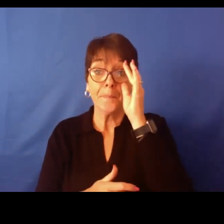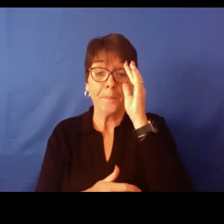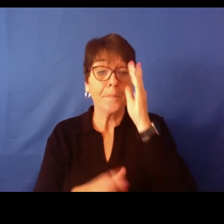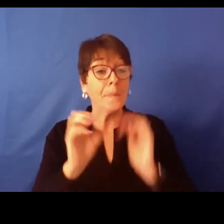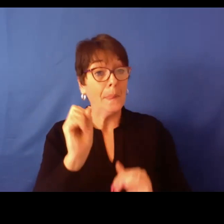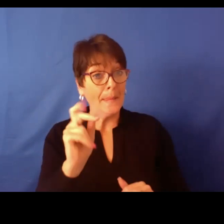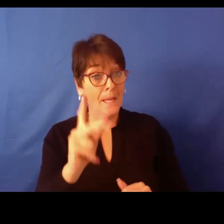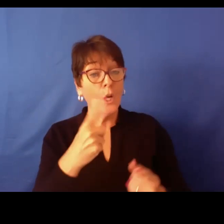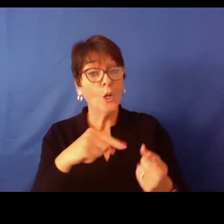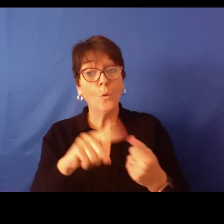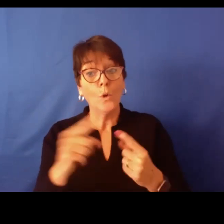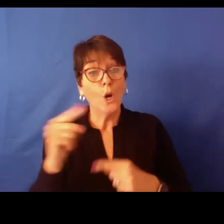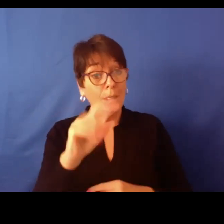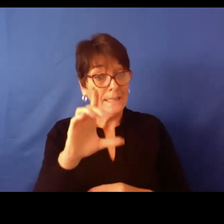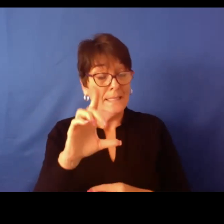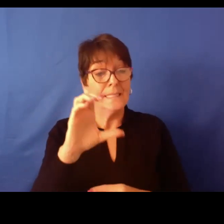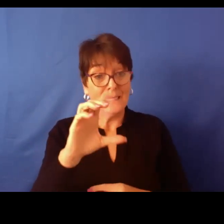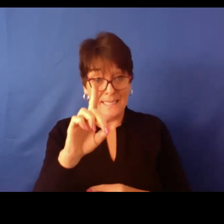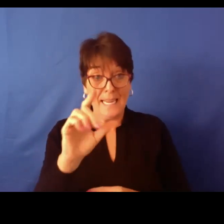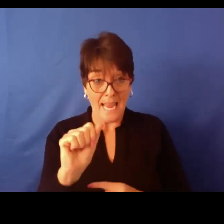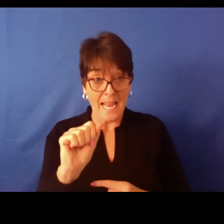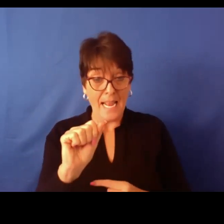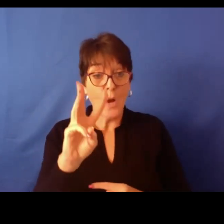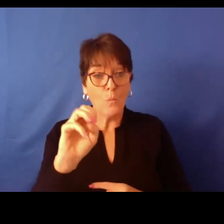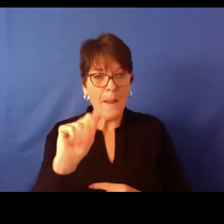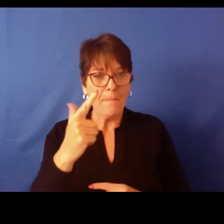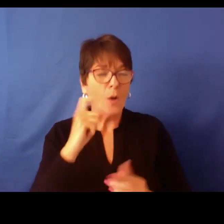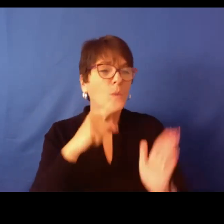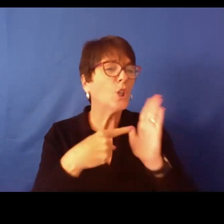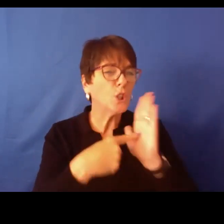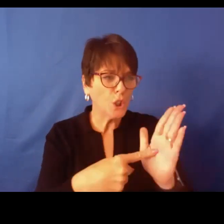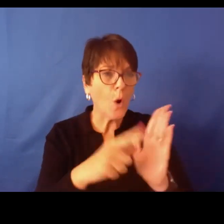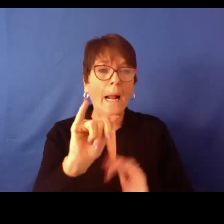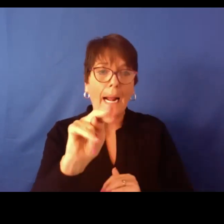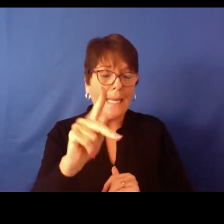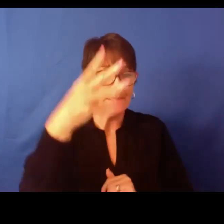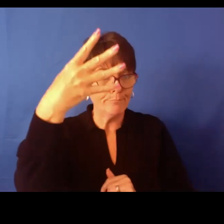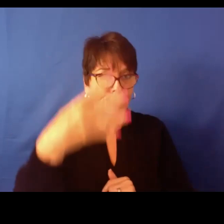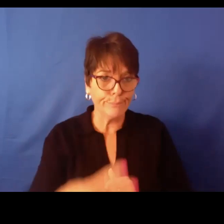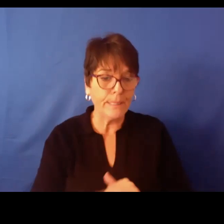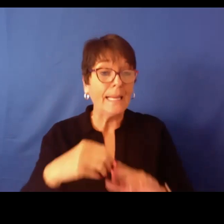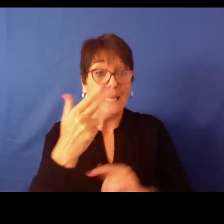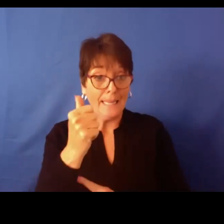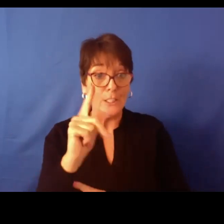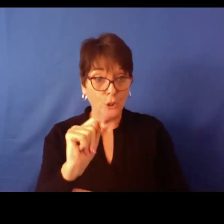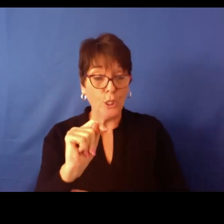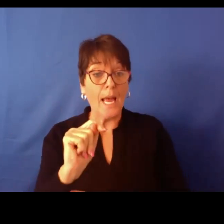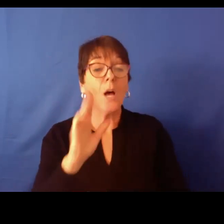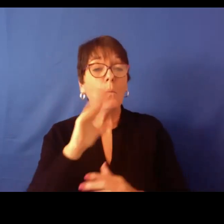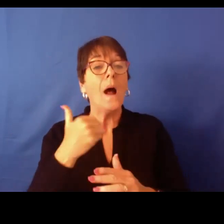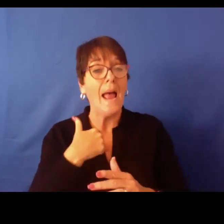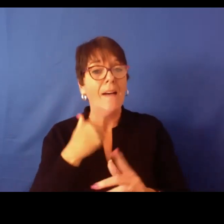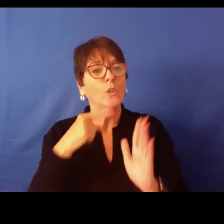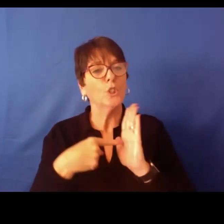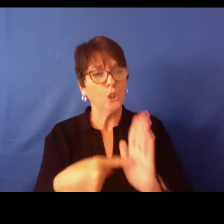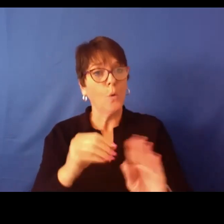Okay, so when you come to the CDA webpage, and again, we'll drop all the direct links in the chat, and we'll also have it available in the presentation with the direct links as well